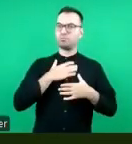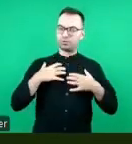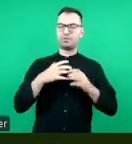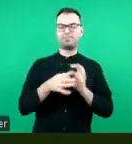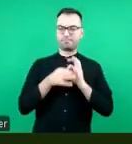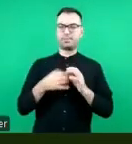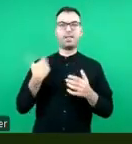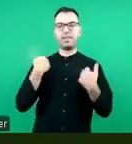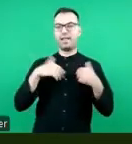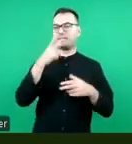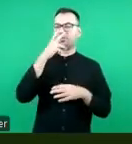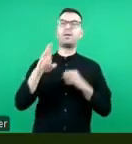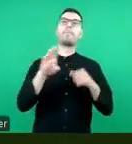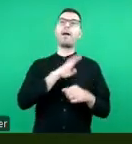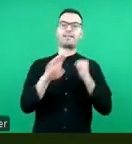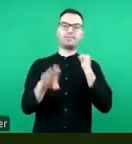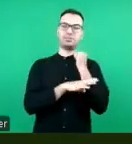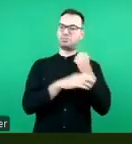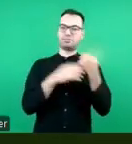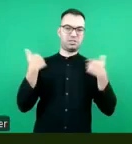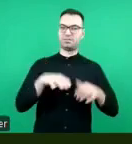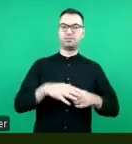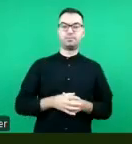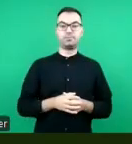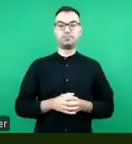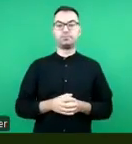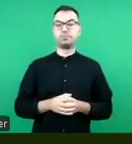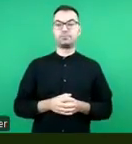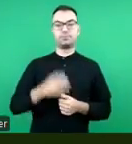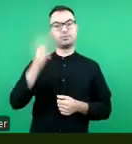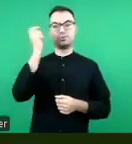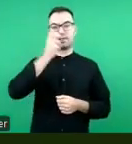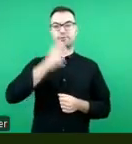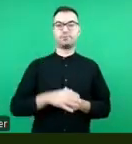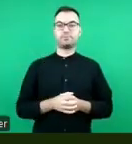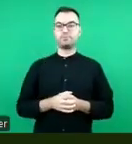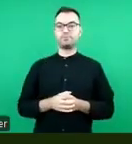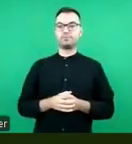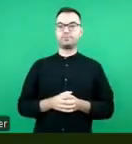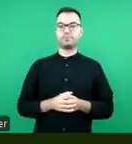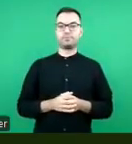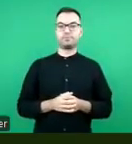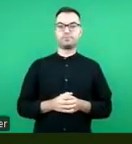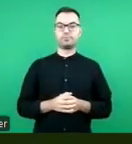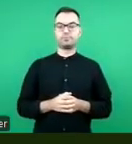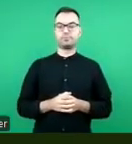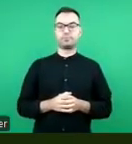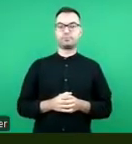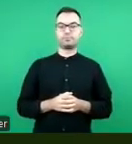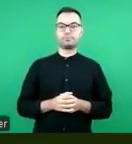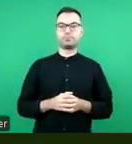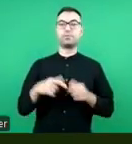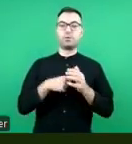want dead wood and dead trees in the forests. And that's quite interesting. That's also findings that